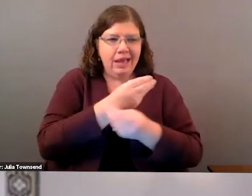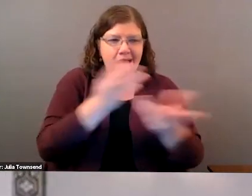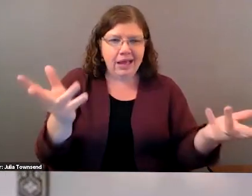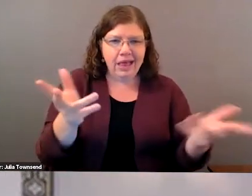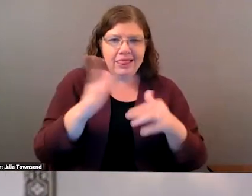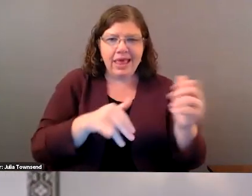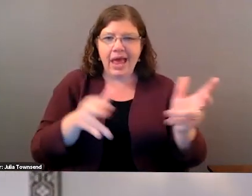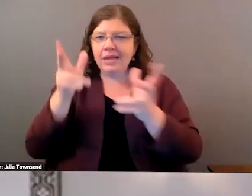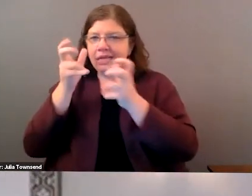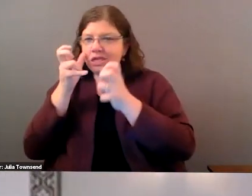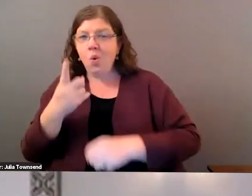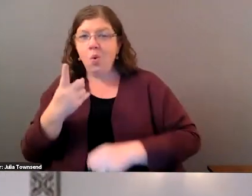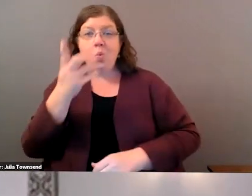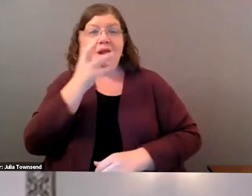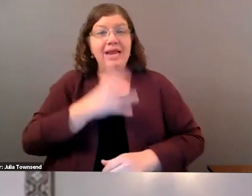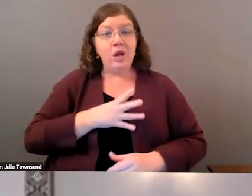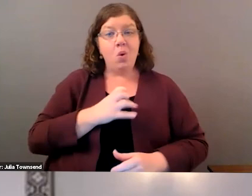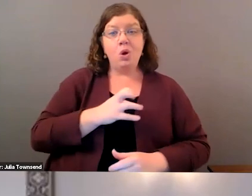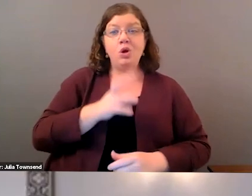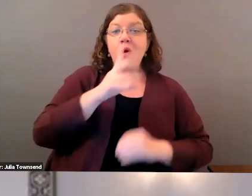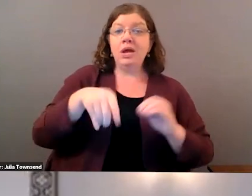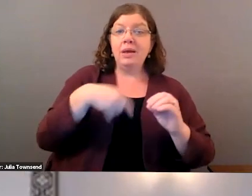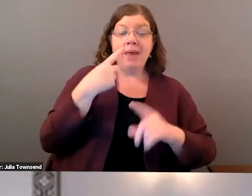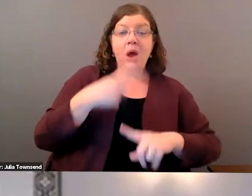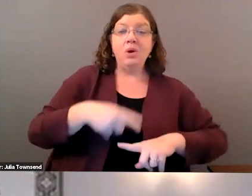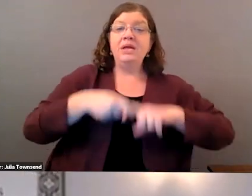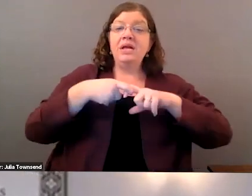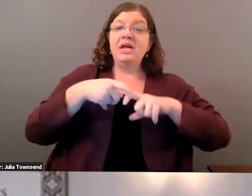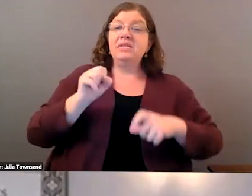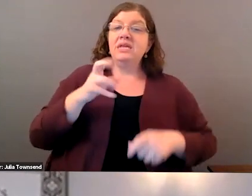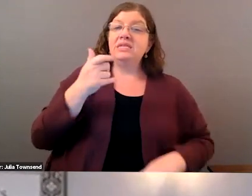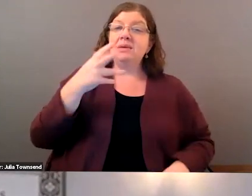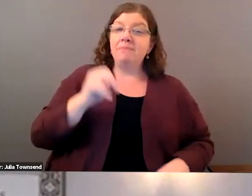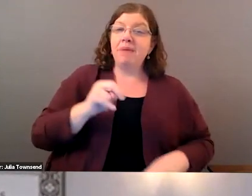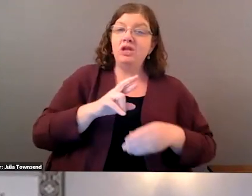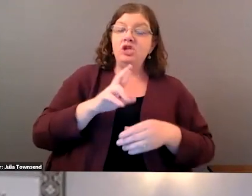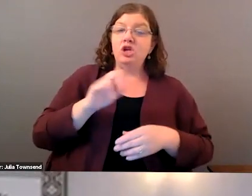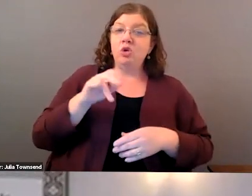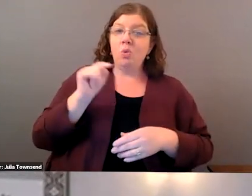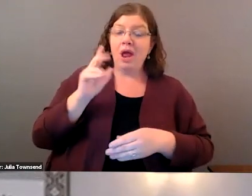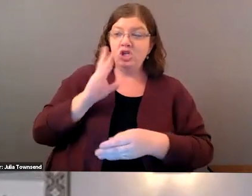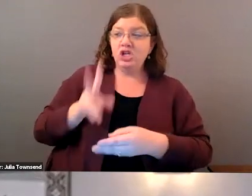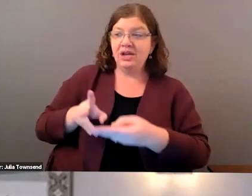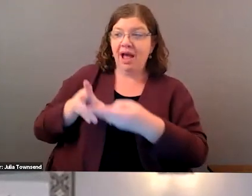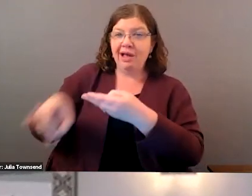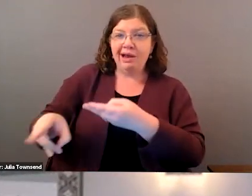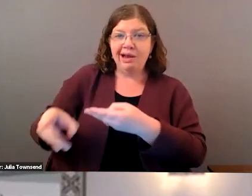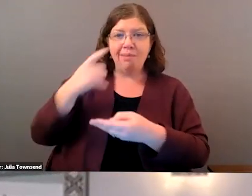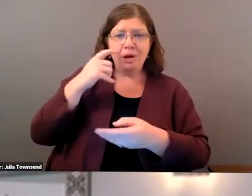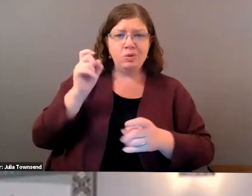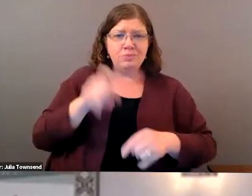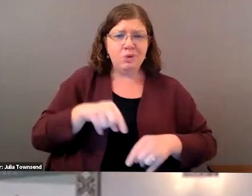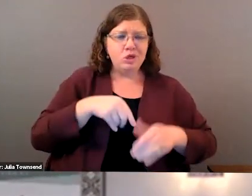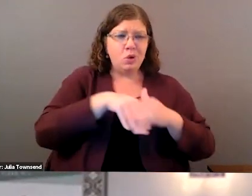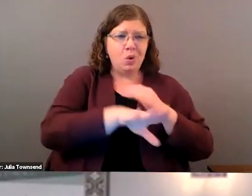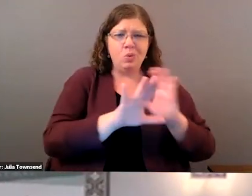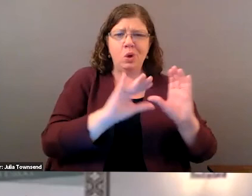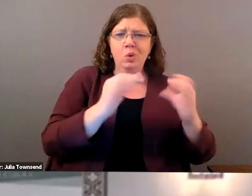a lady who wanted to talk about suspension rates, and she got cut off because we were supposed to go into a group